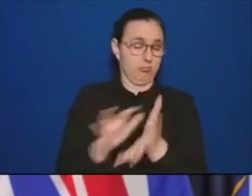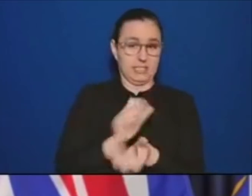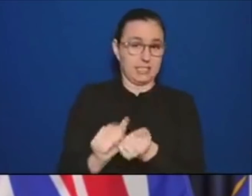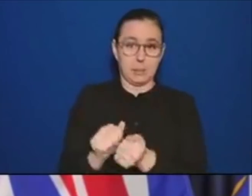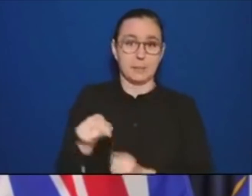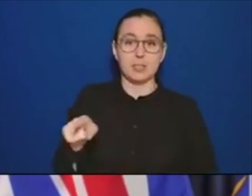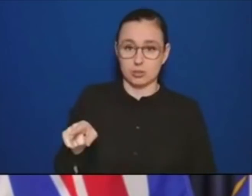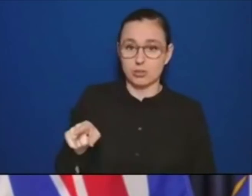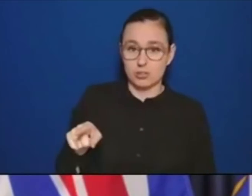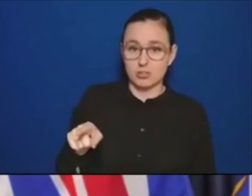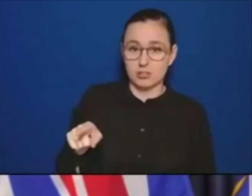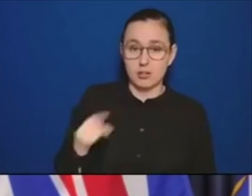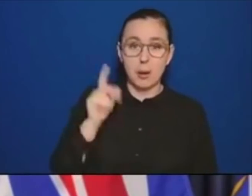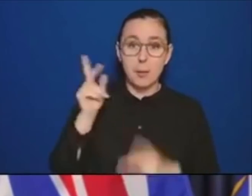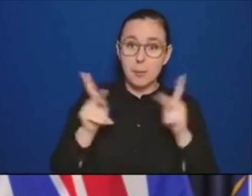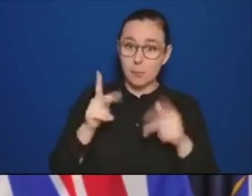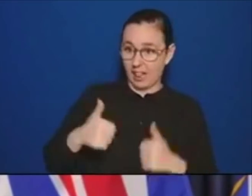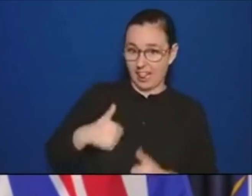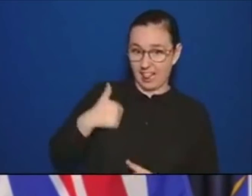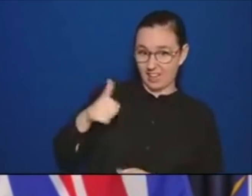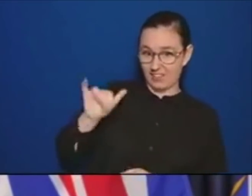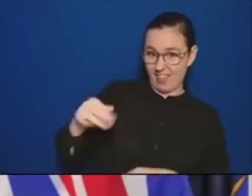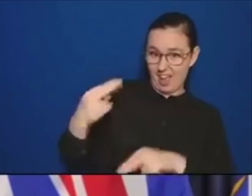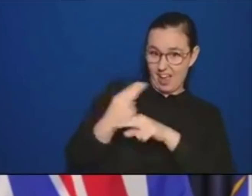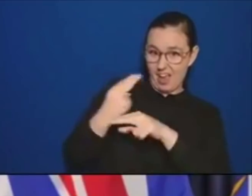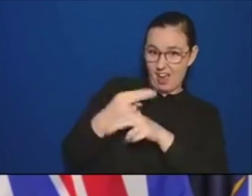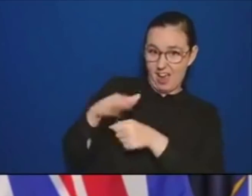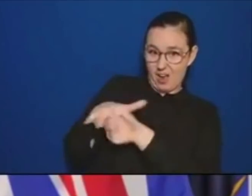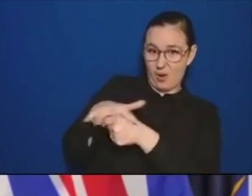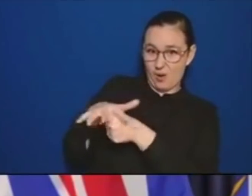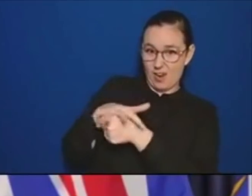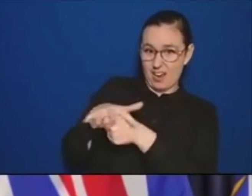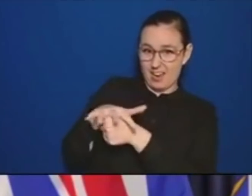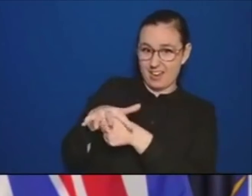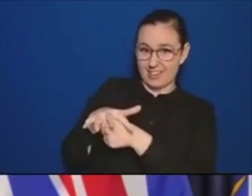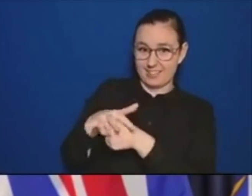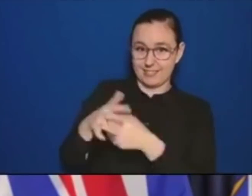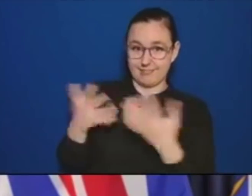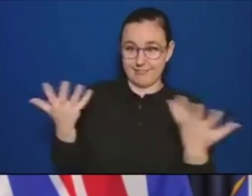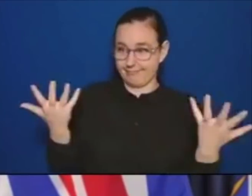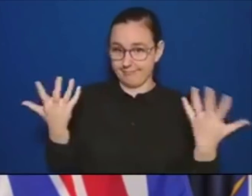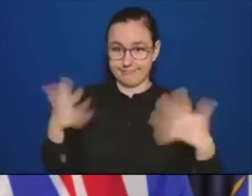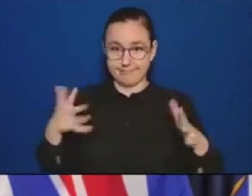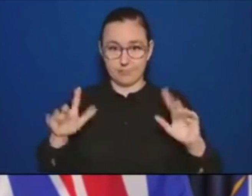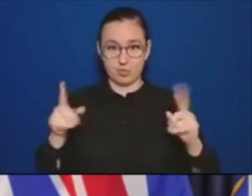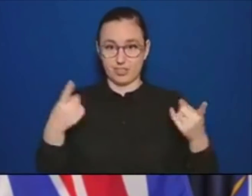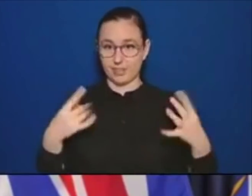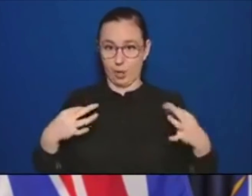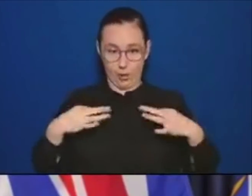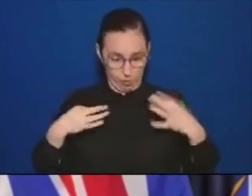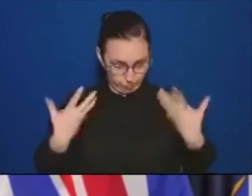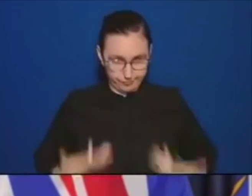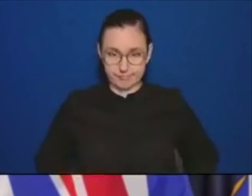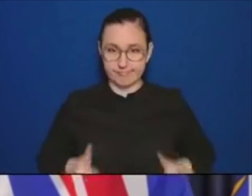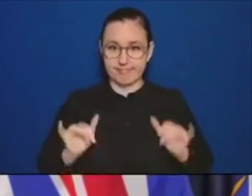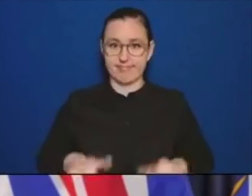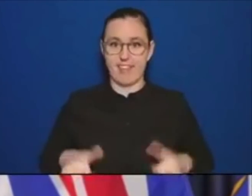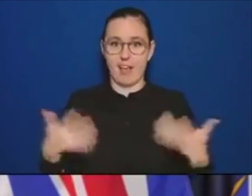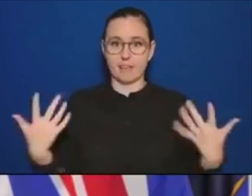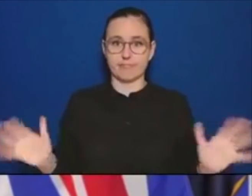to evacuate quickly, often with just the clothes on their backs. The timeline for their return and return of this route is not yet